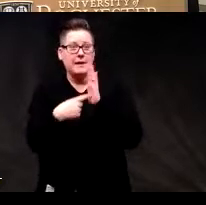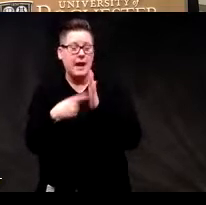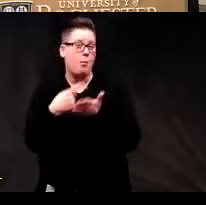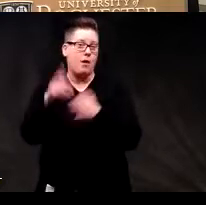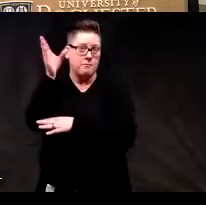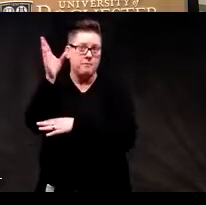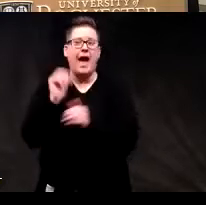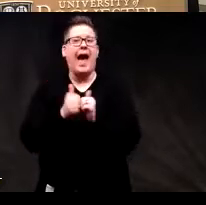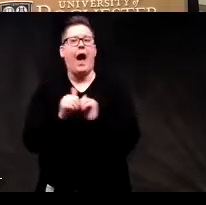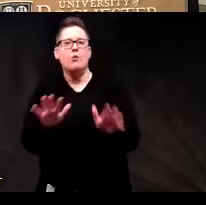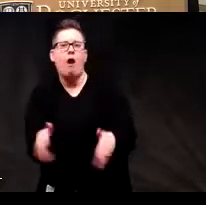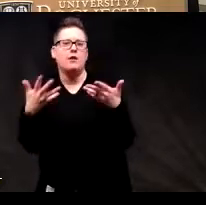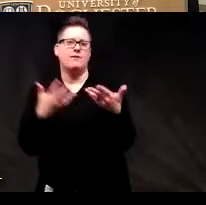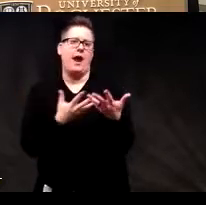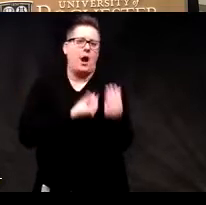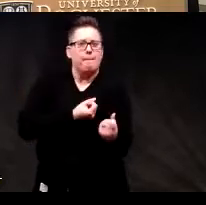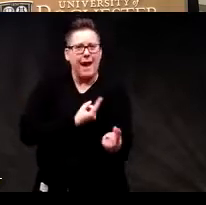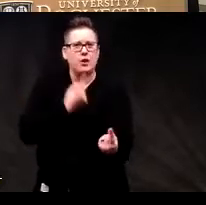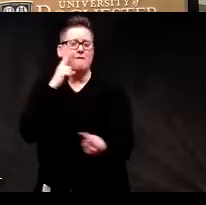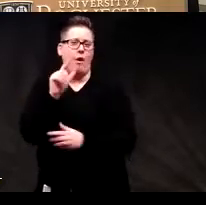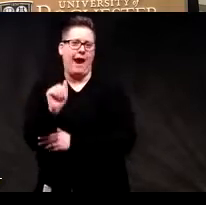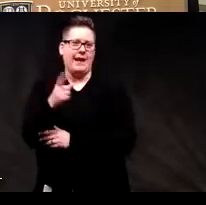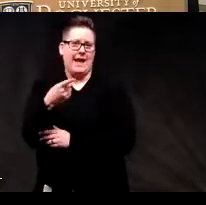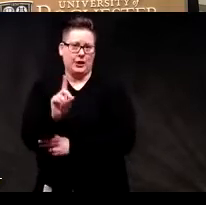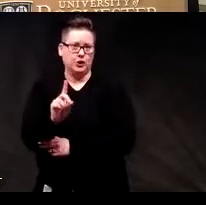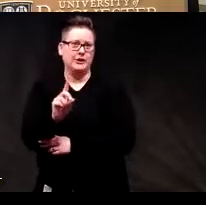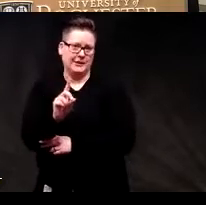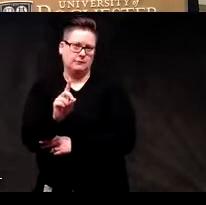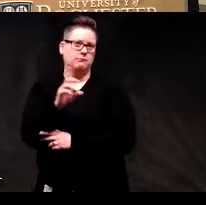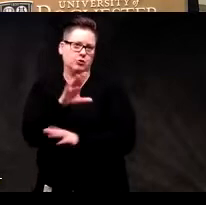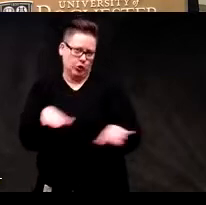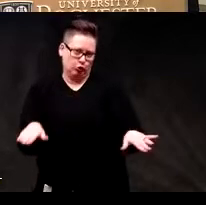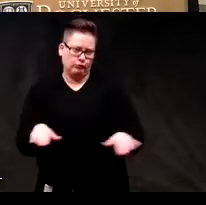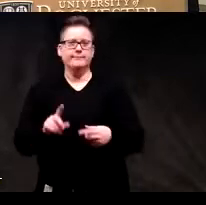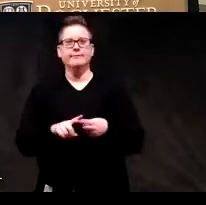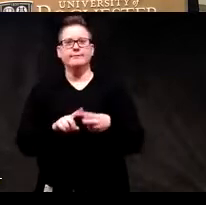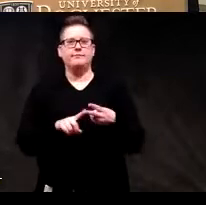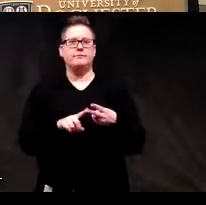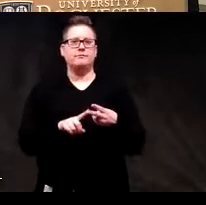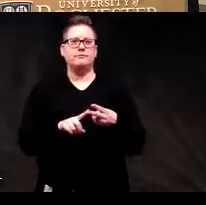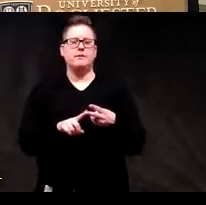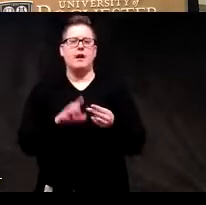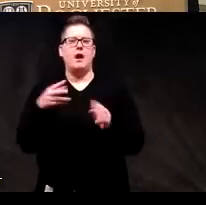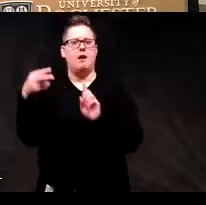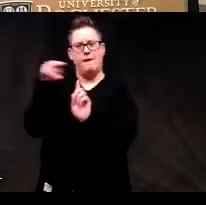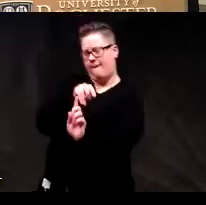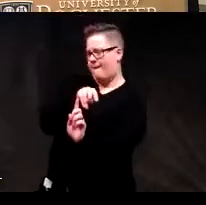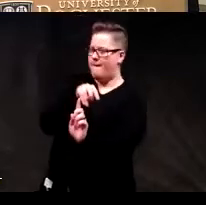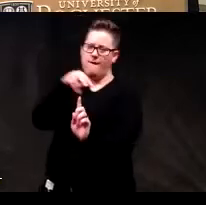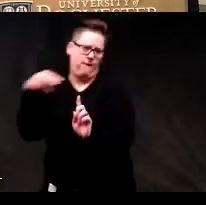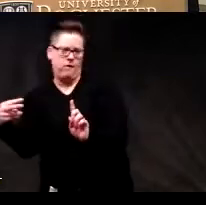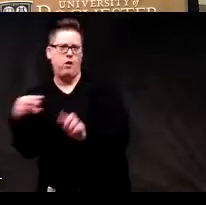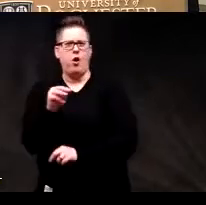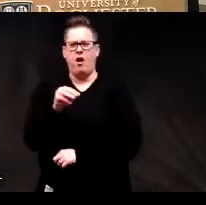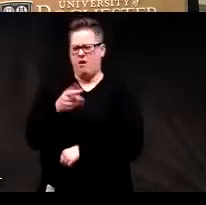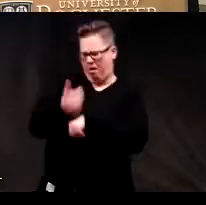are Cultivating Compassion for the Attention Deficit Hyperactivity Disorder Child, Shifting Our Stance from Moral